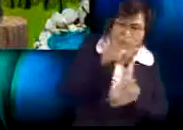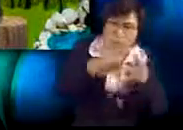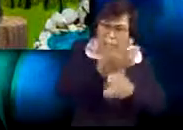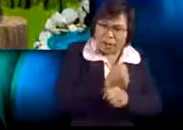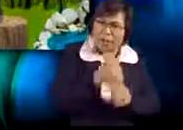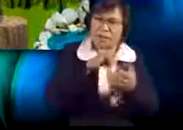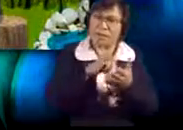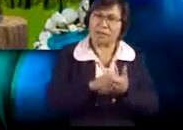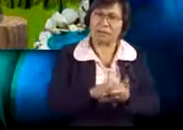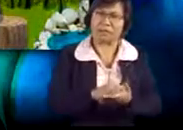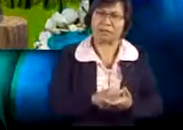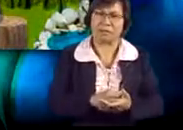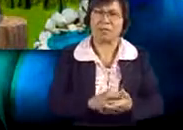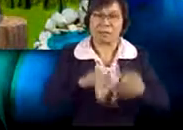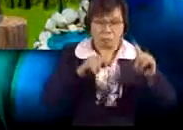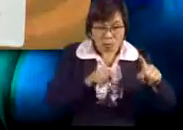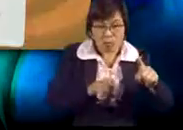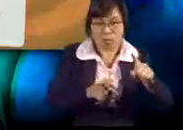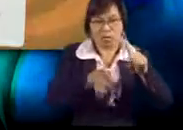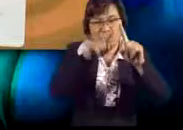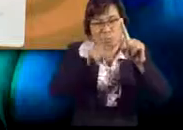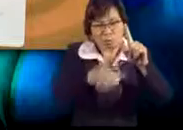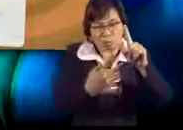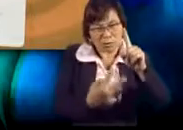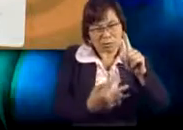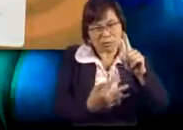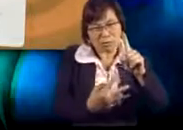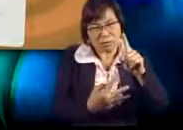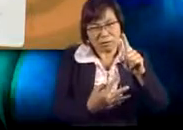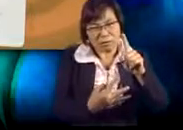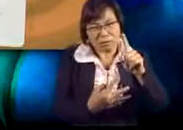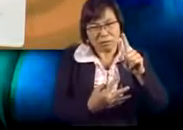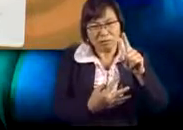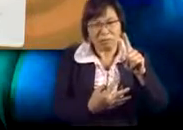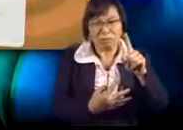count the pieces. 1 quarter,